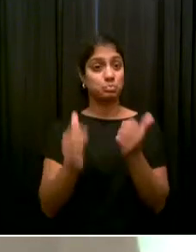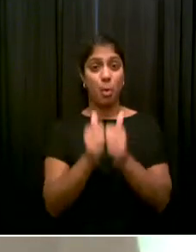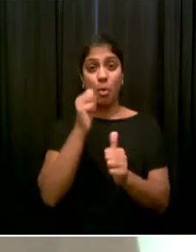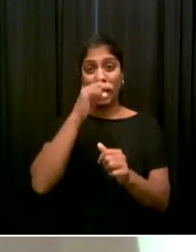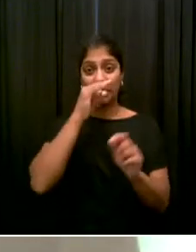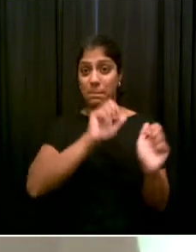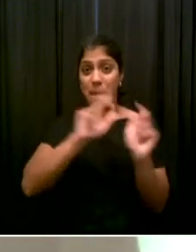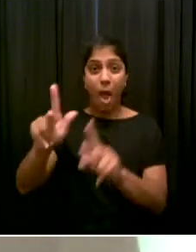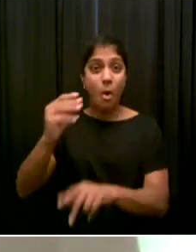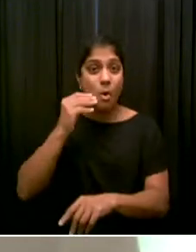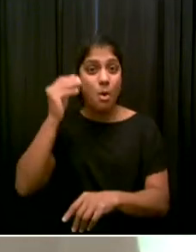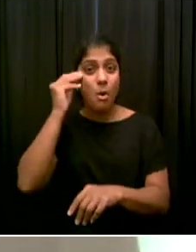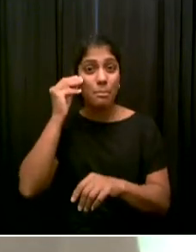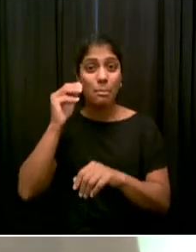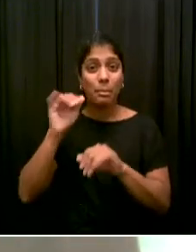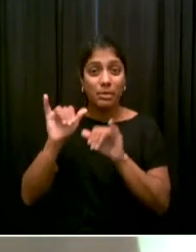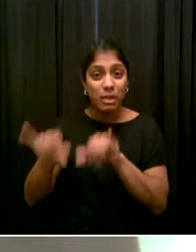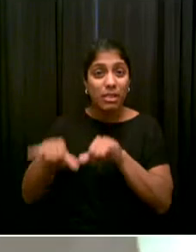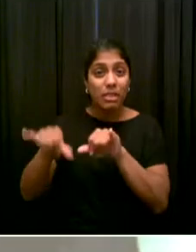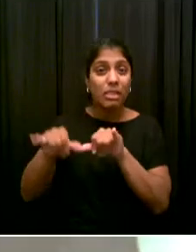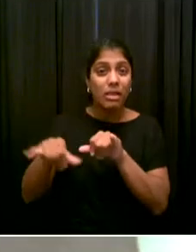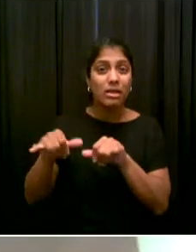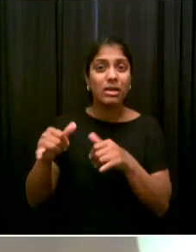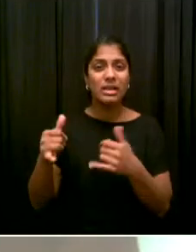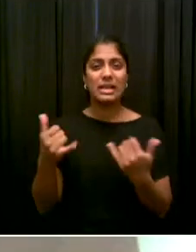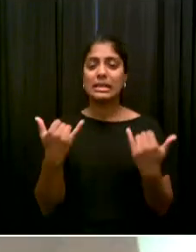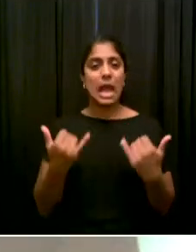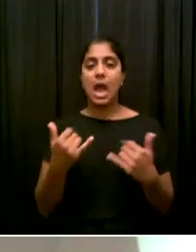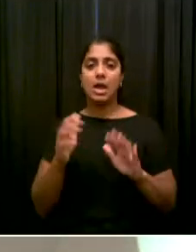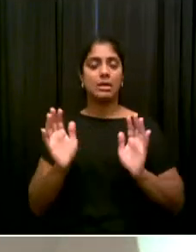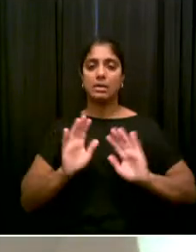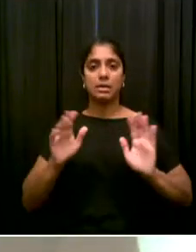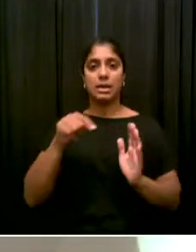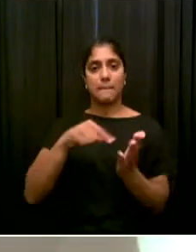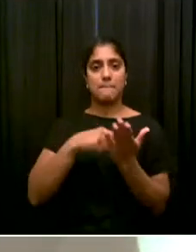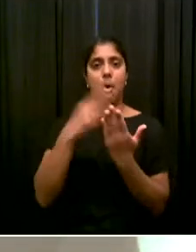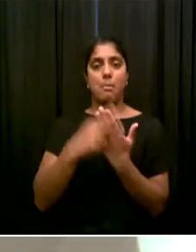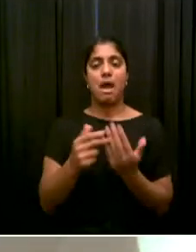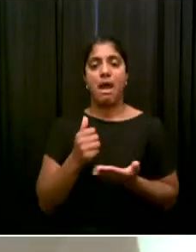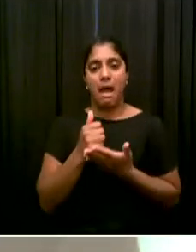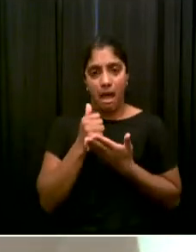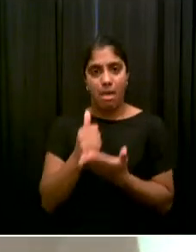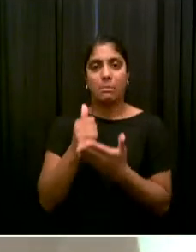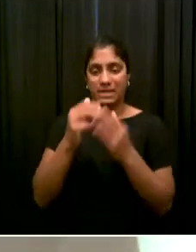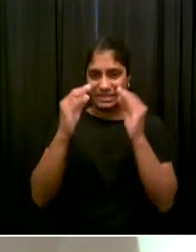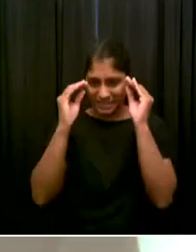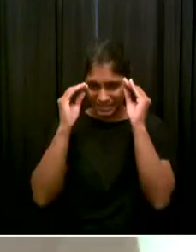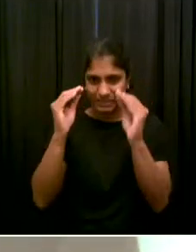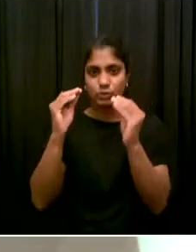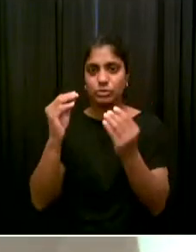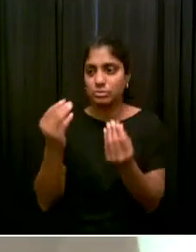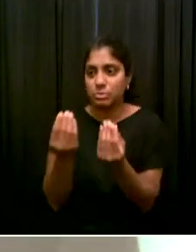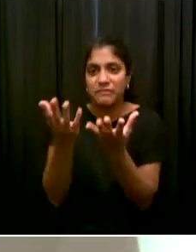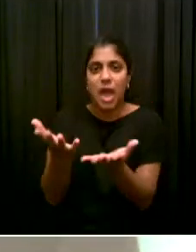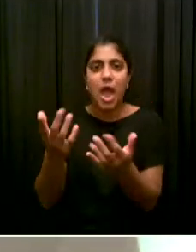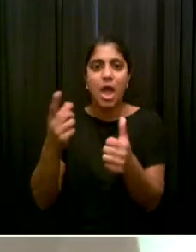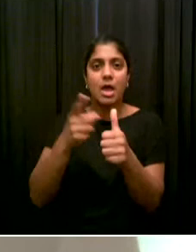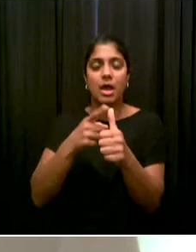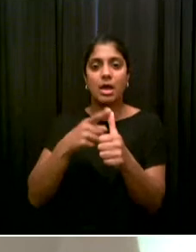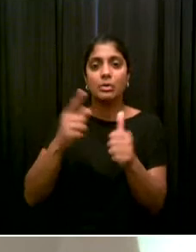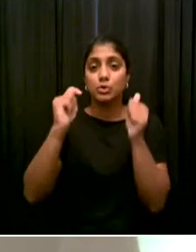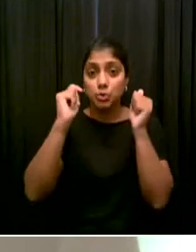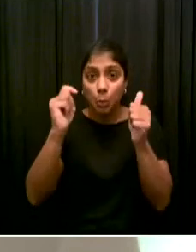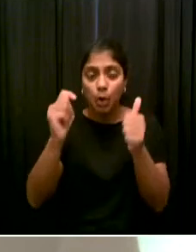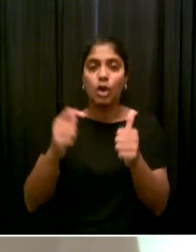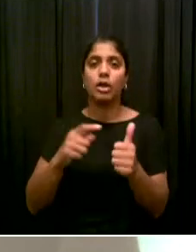tutoring, and educational opportunities. Through the NYPD's Youth Community Center, young people have